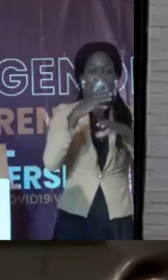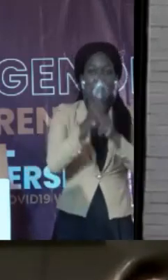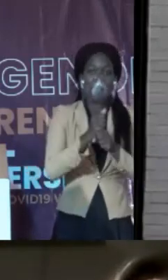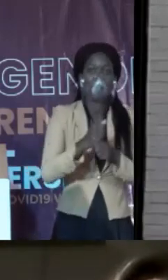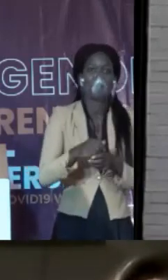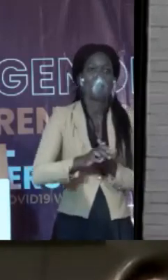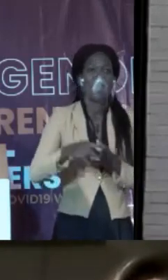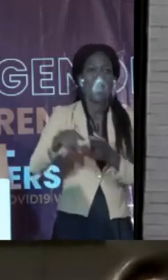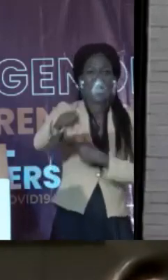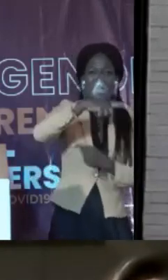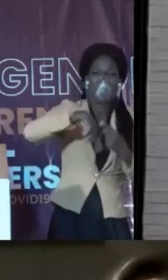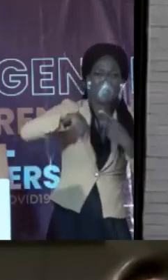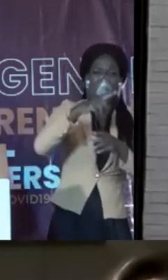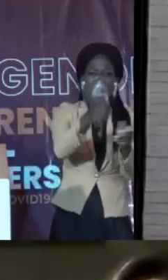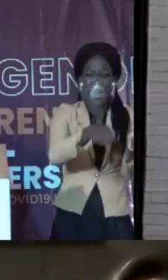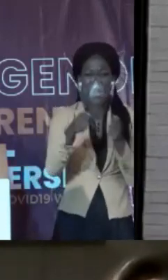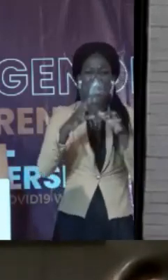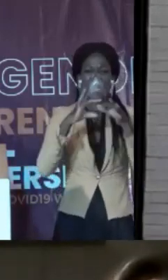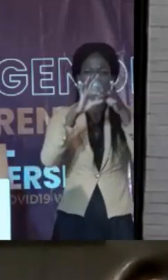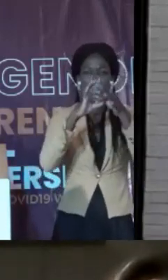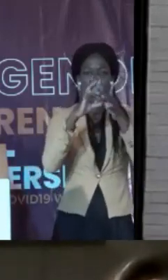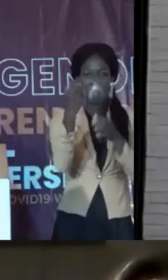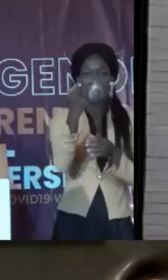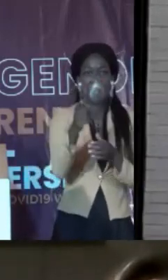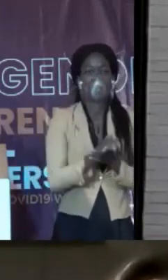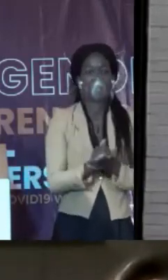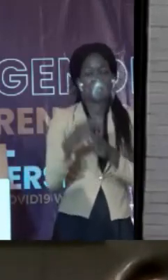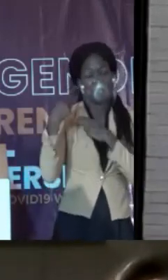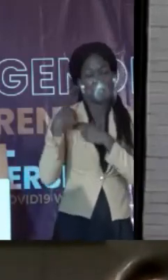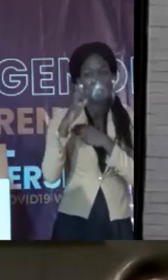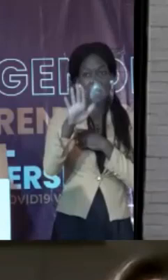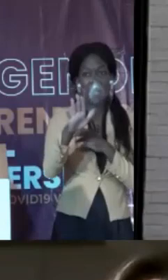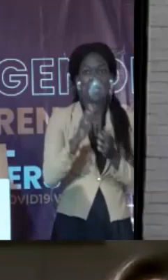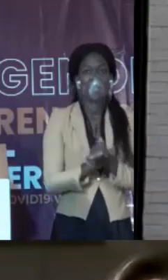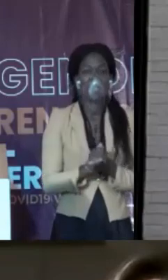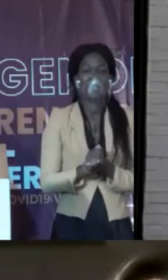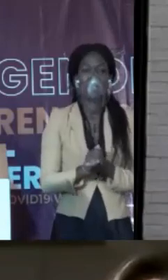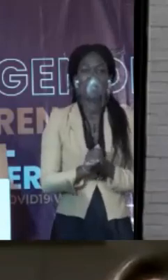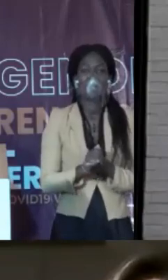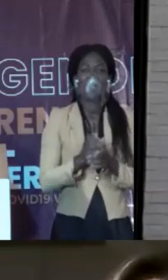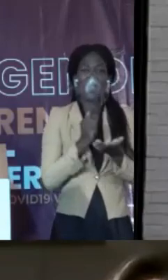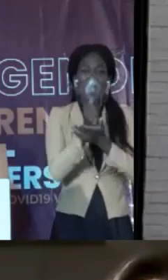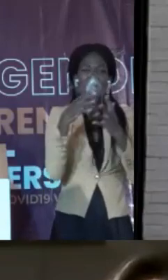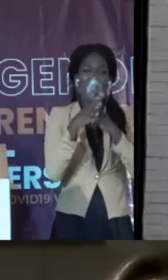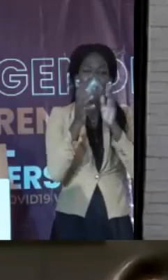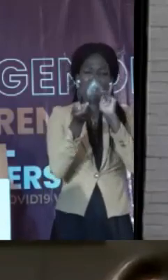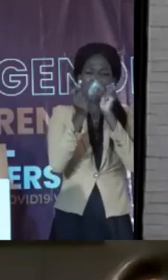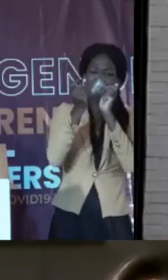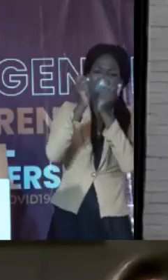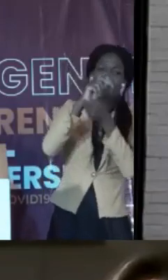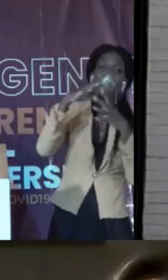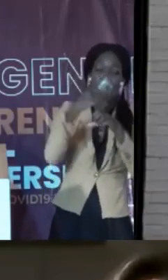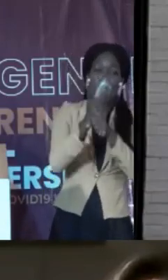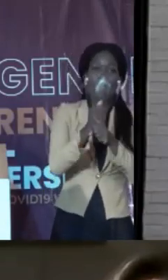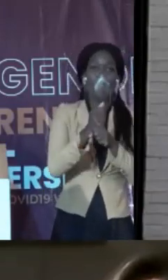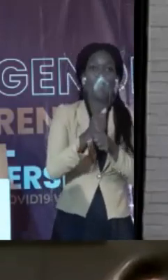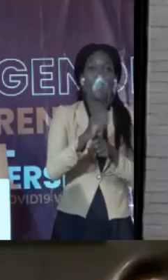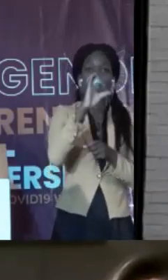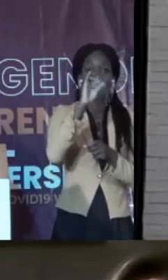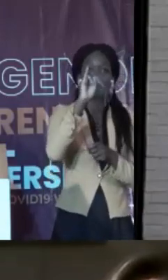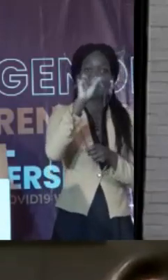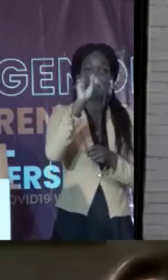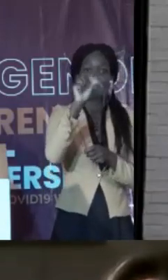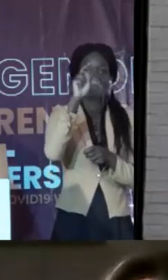Agriculture Network in Malawi. In her role, she has successfully transformed SisterNet from an